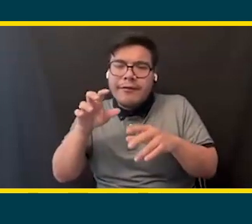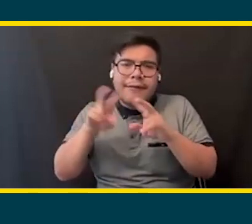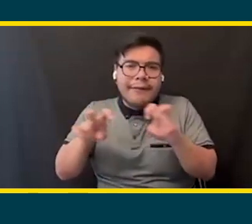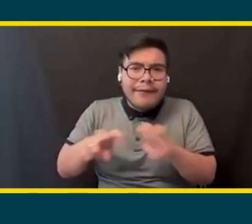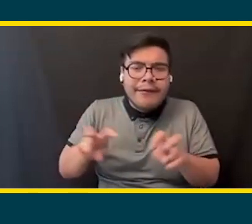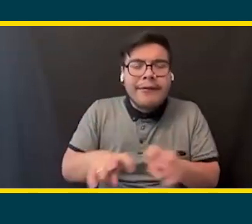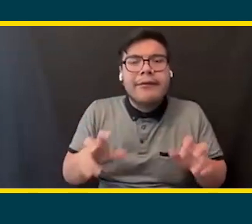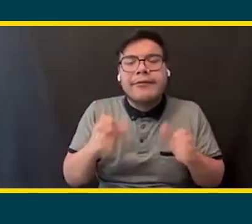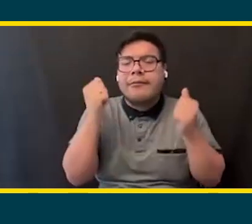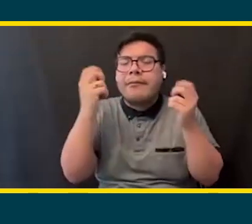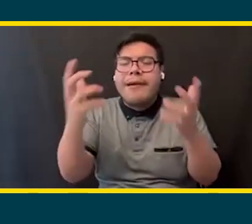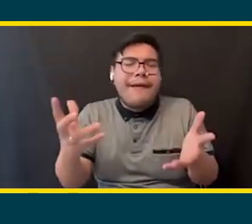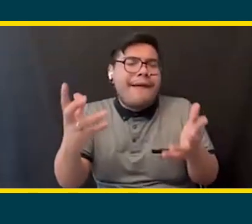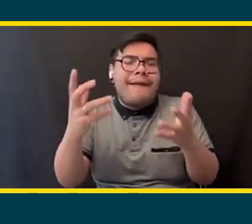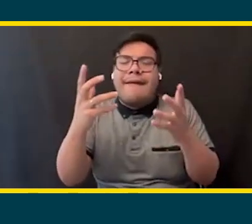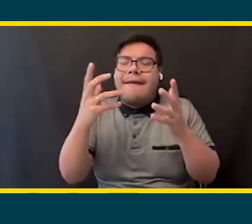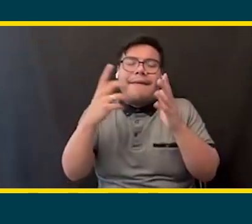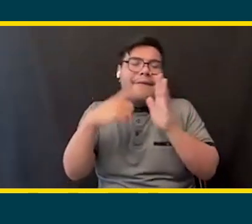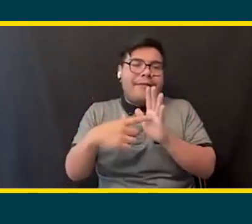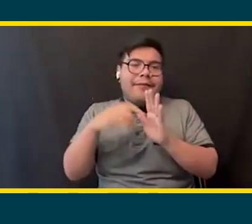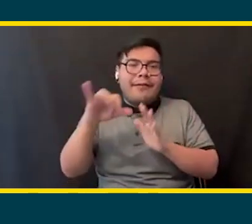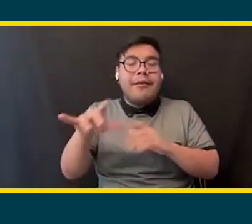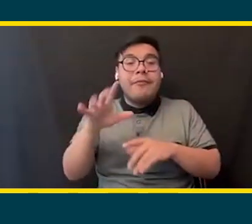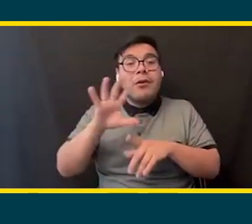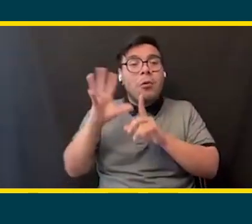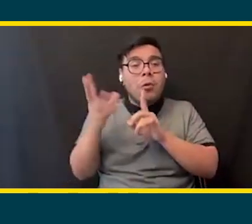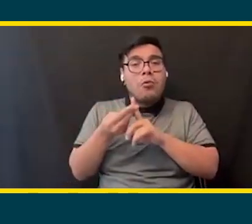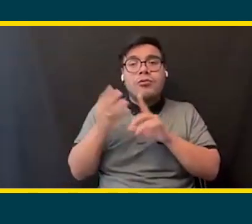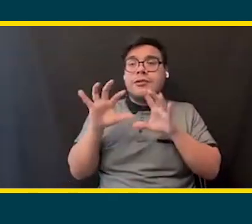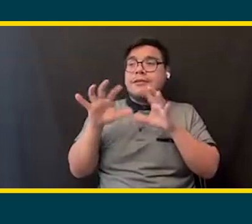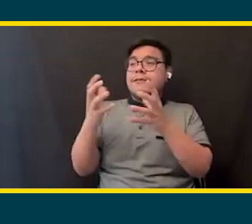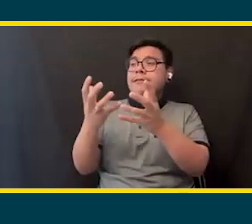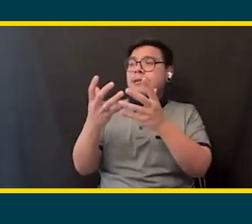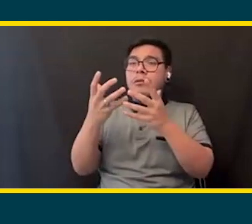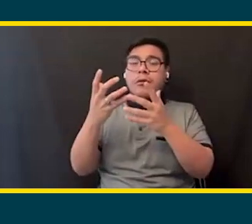of being in a culture and a society that doesn't like being wrong,